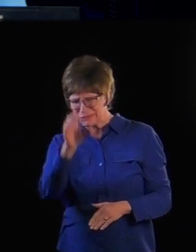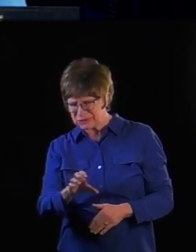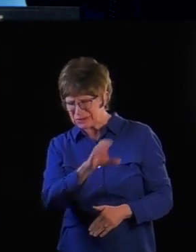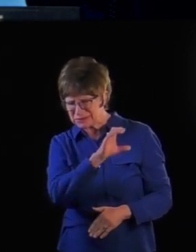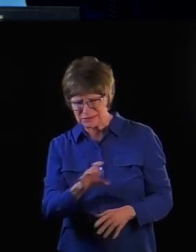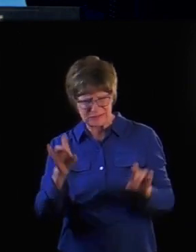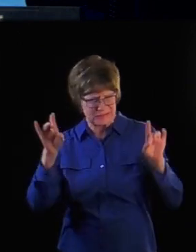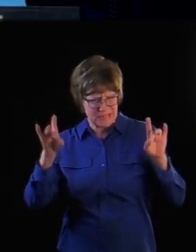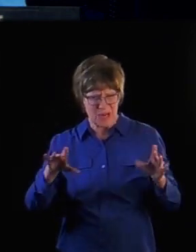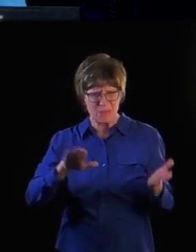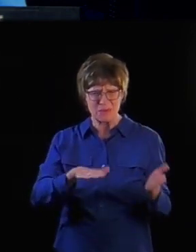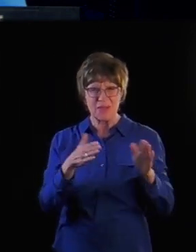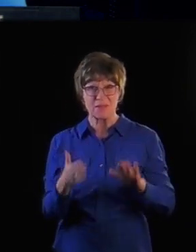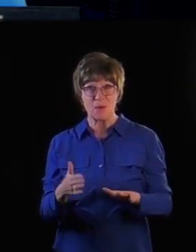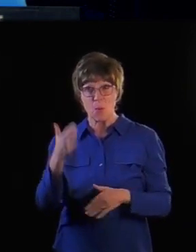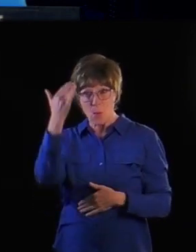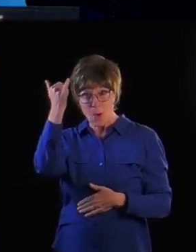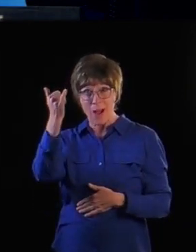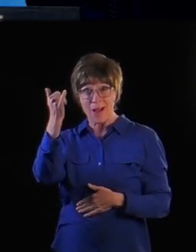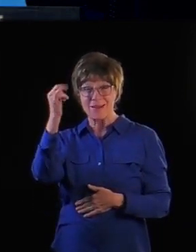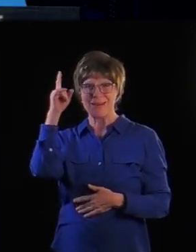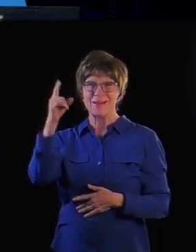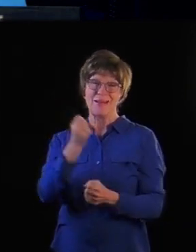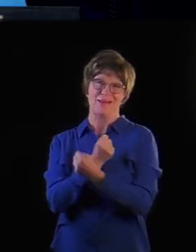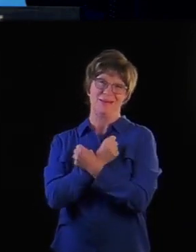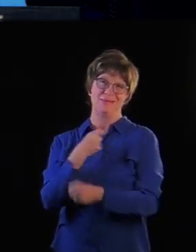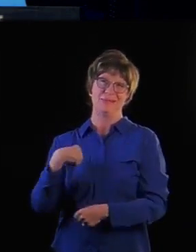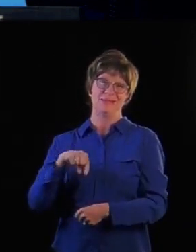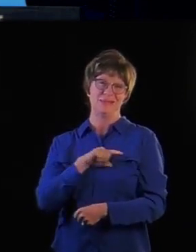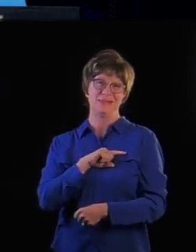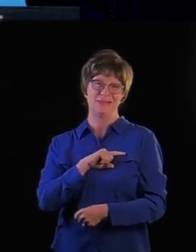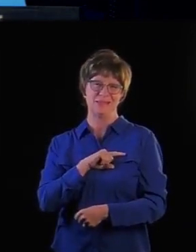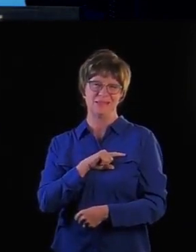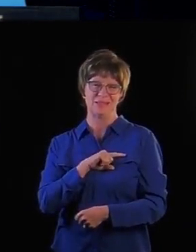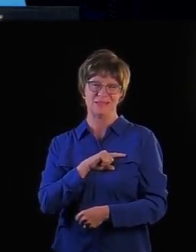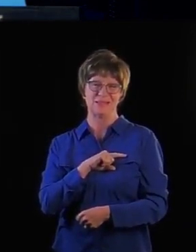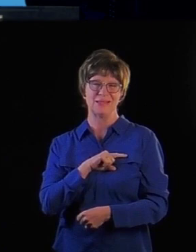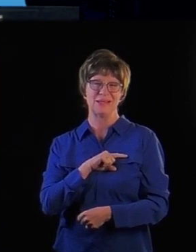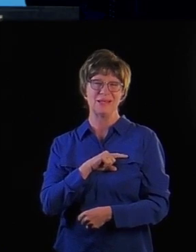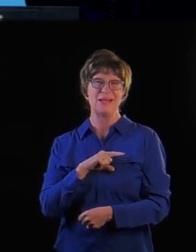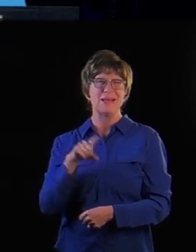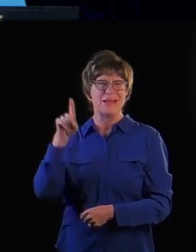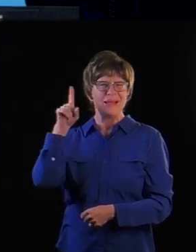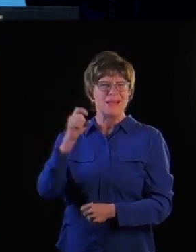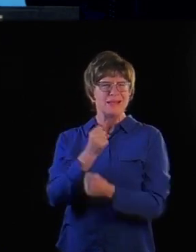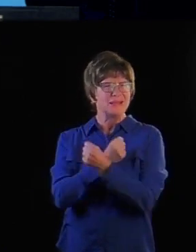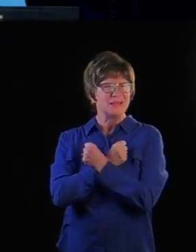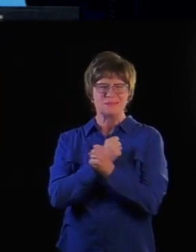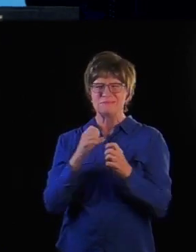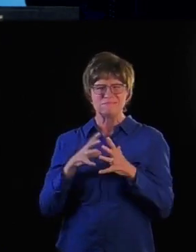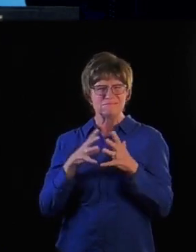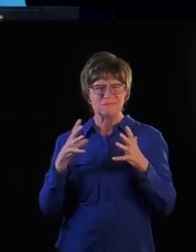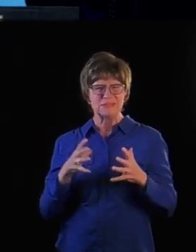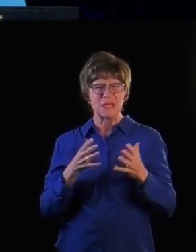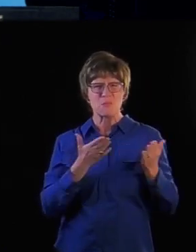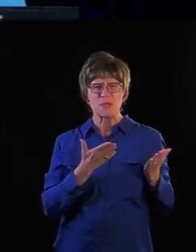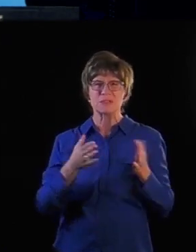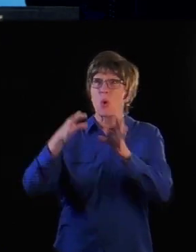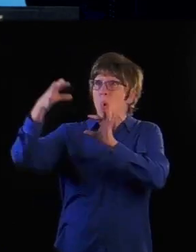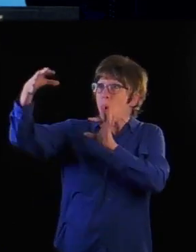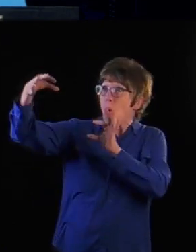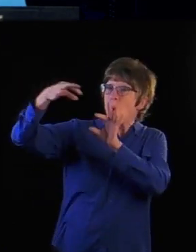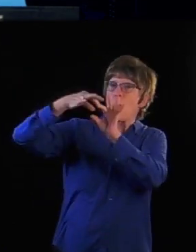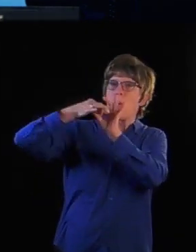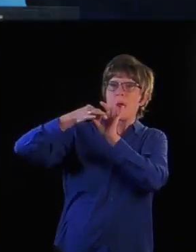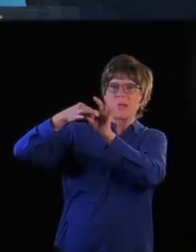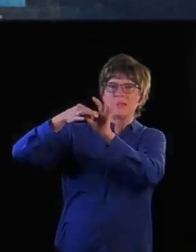He did so because he loves us. And in the midst of the love that he has for us, he brings this reconciliation